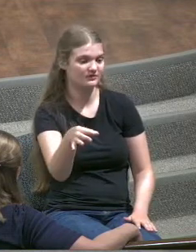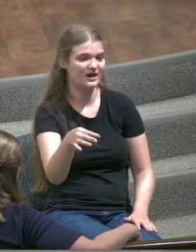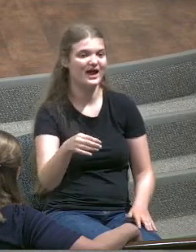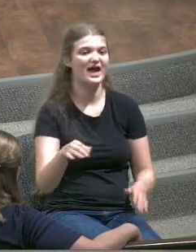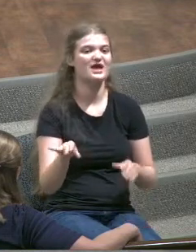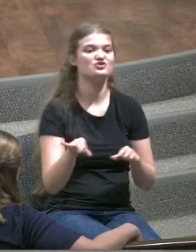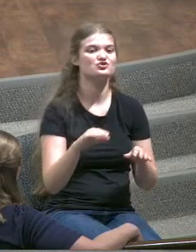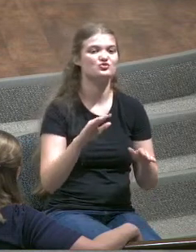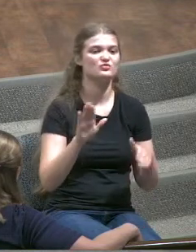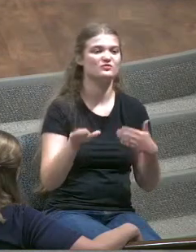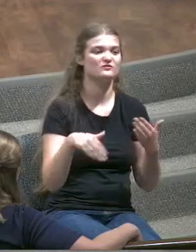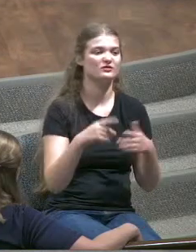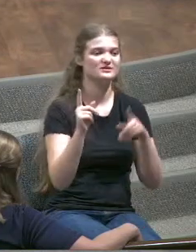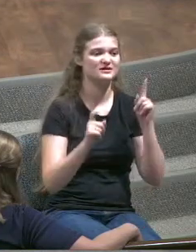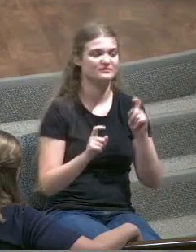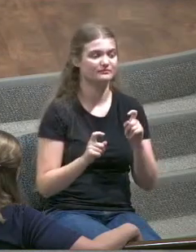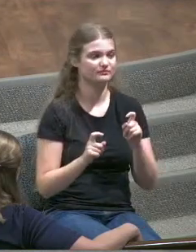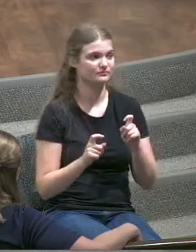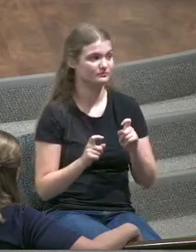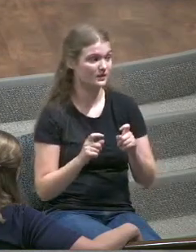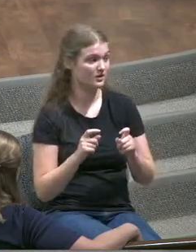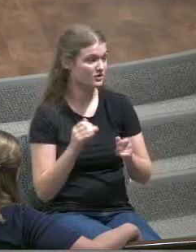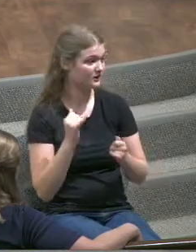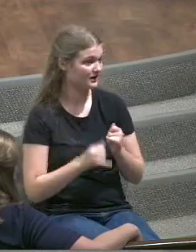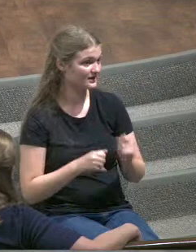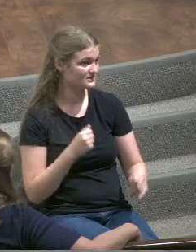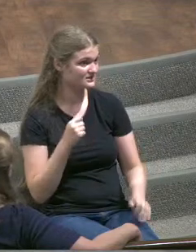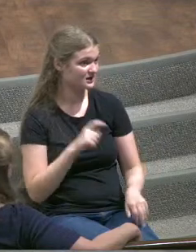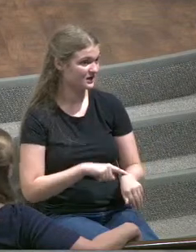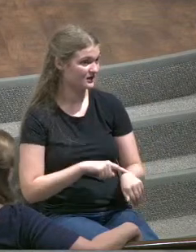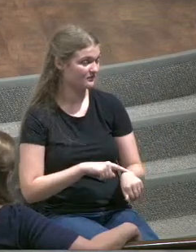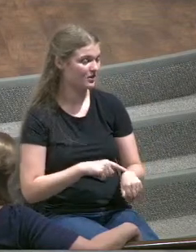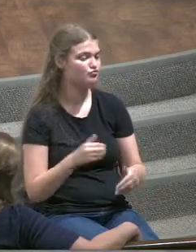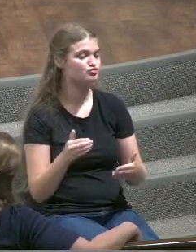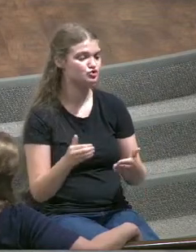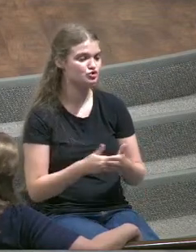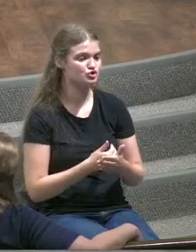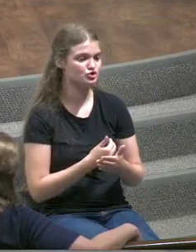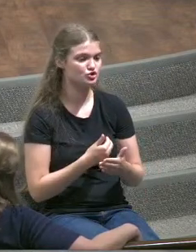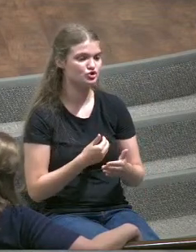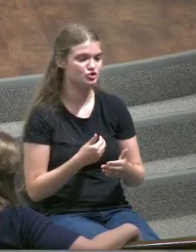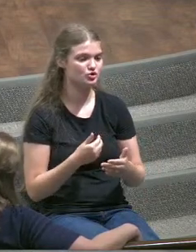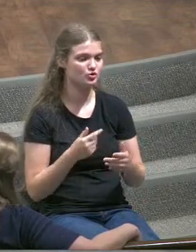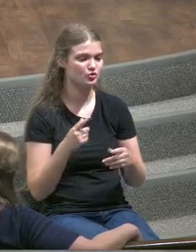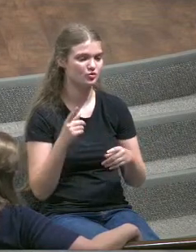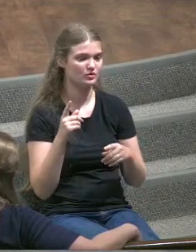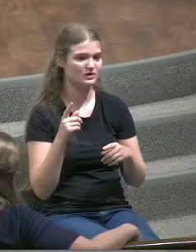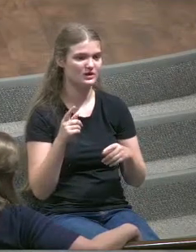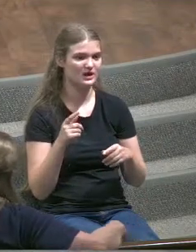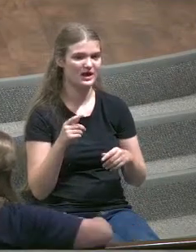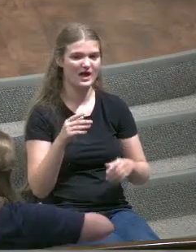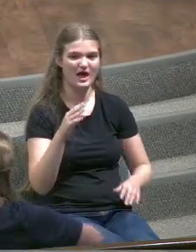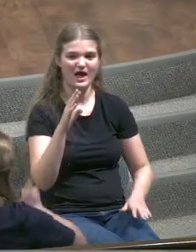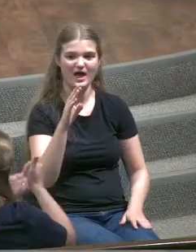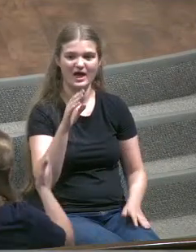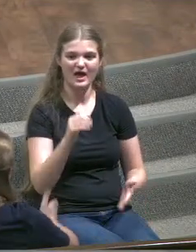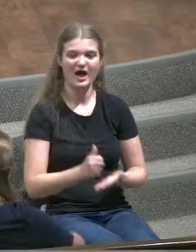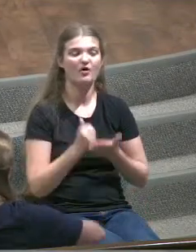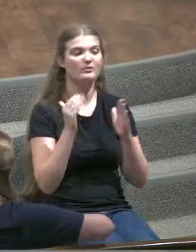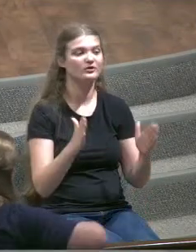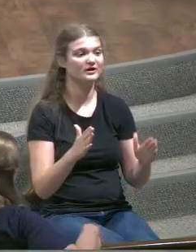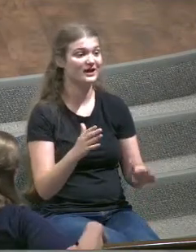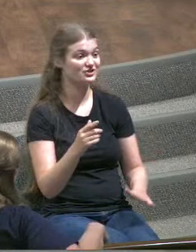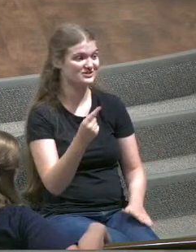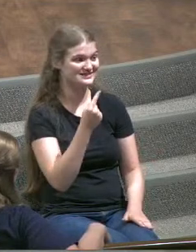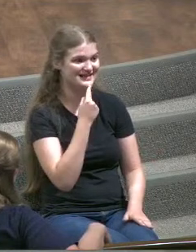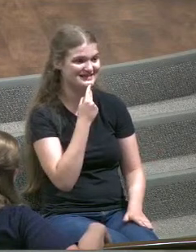That's the normal procedure. This last time, there was a new medical assistant that came out to get me, and the first thing she asked me to do, she's